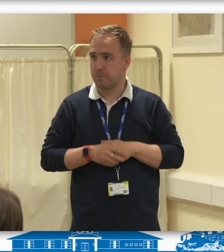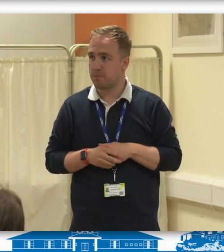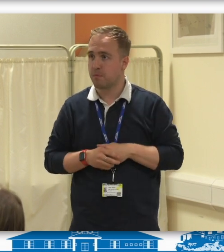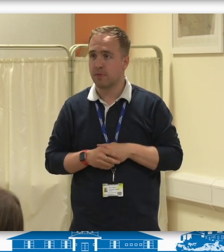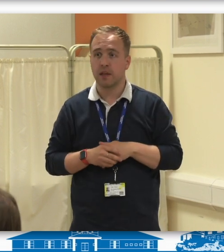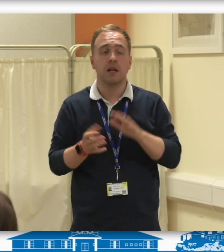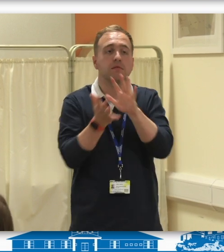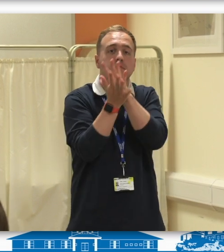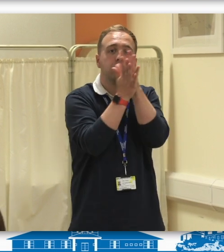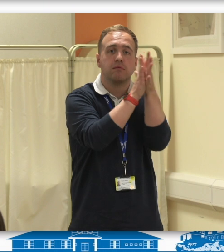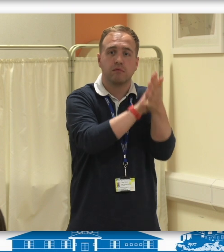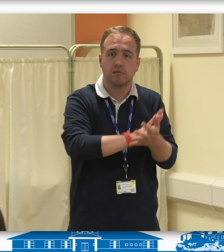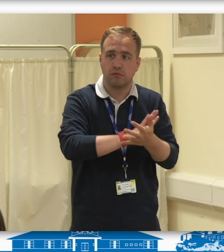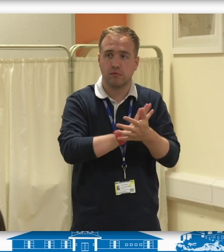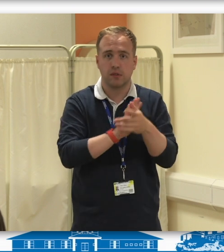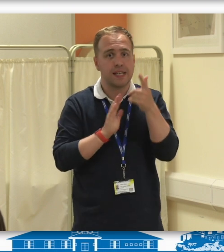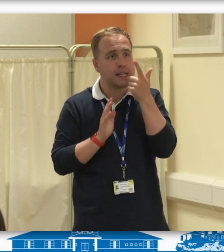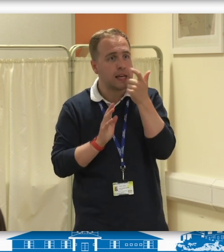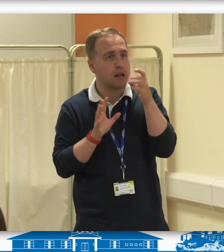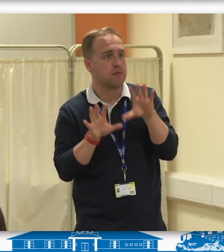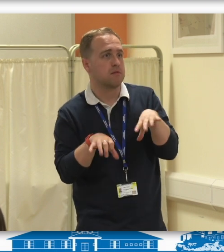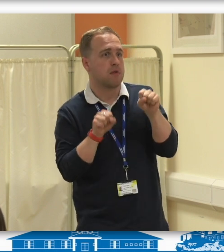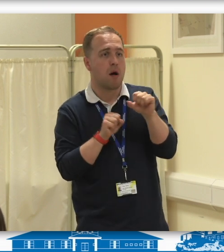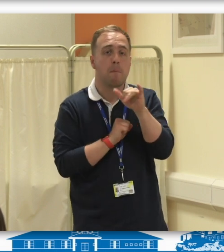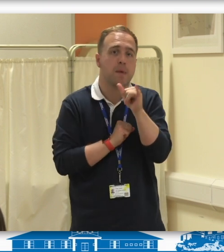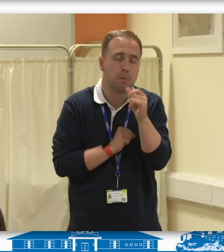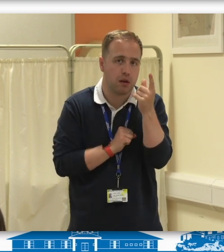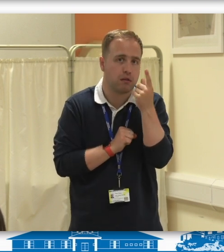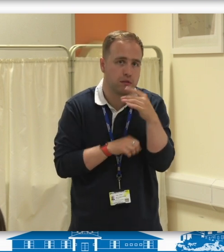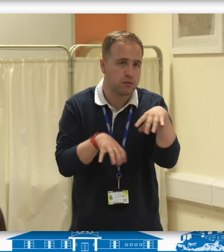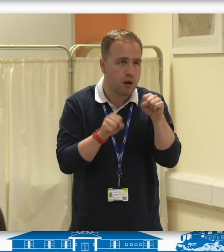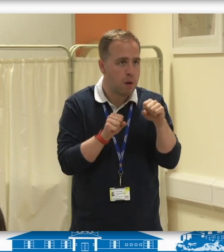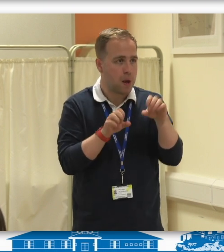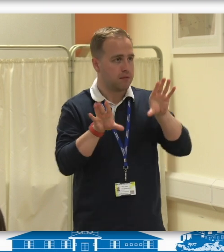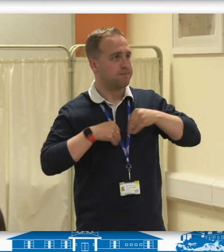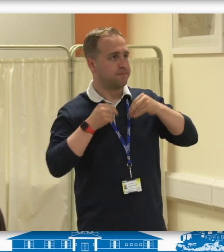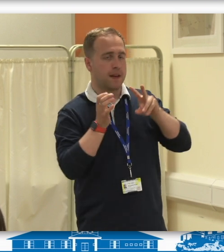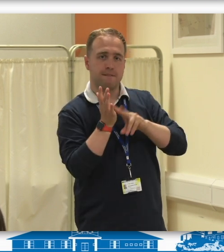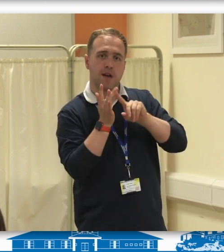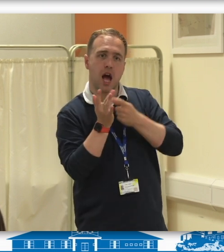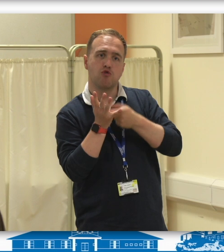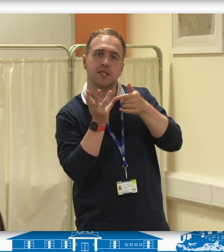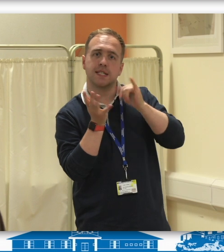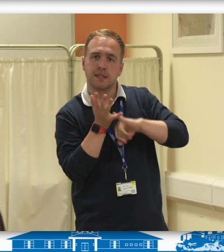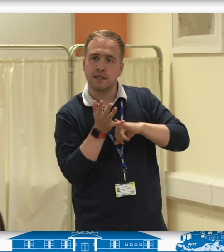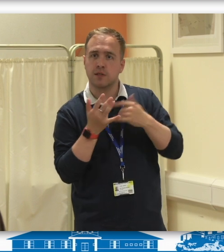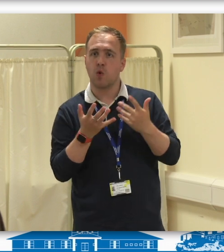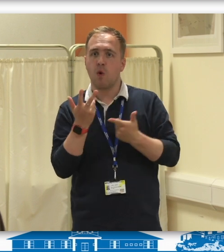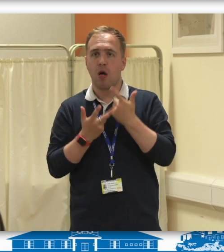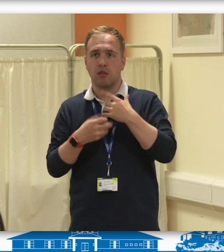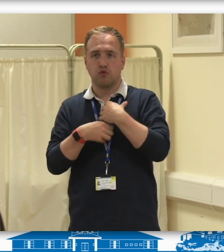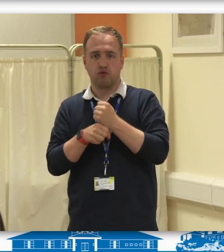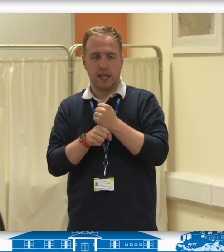Dysregulation of homeostasis can be triggered, or may be triggered, by a virus or another stressor, and we call these